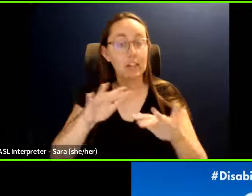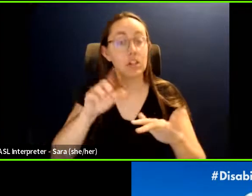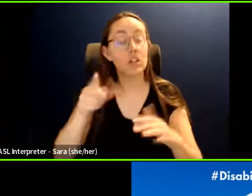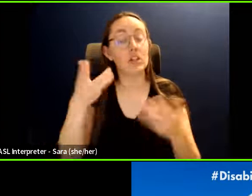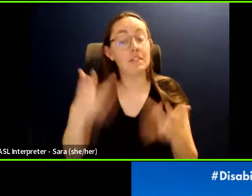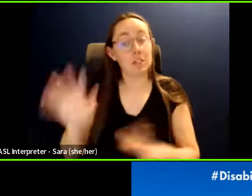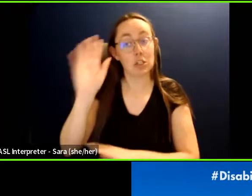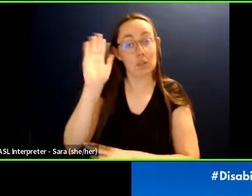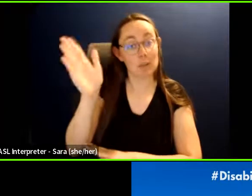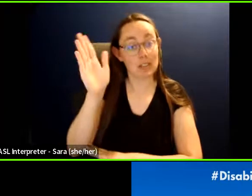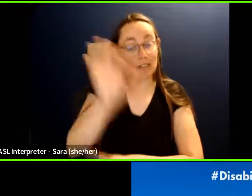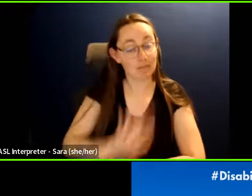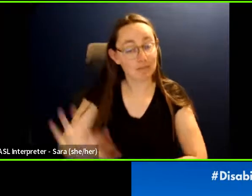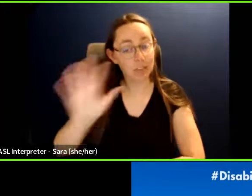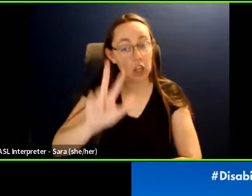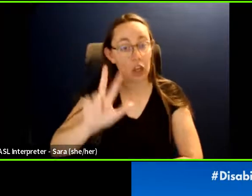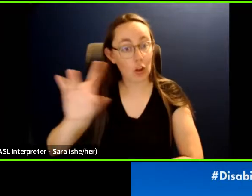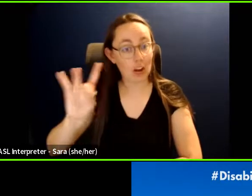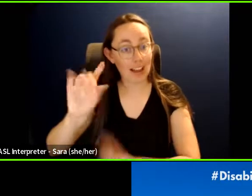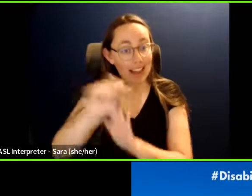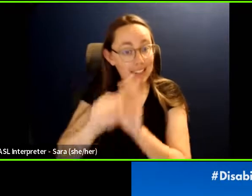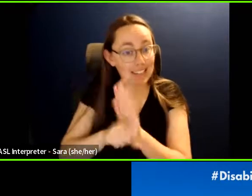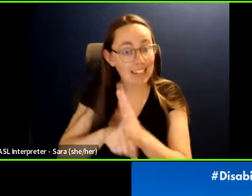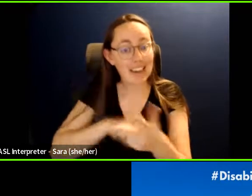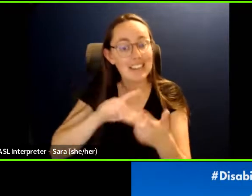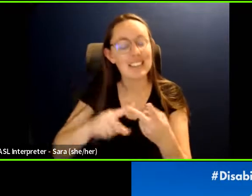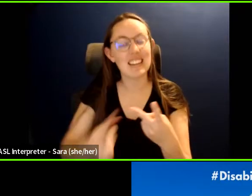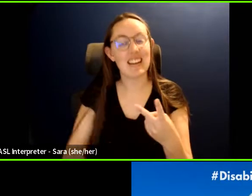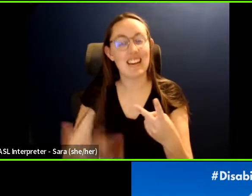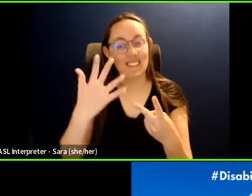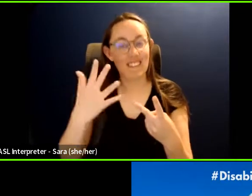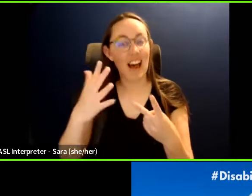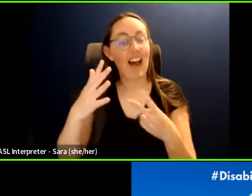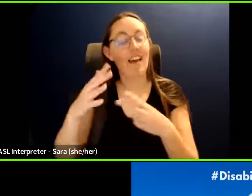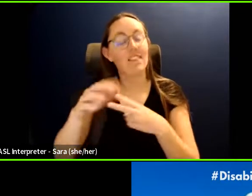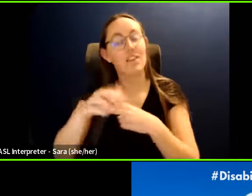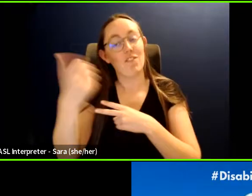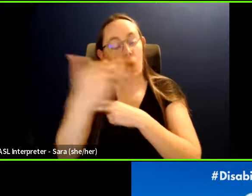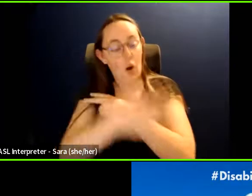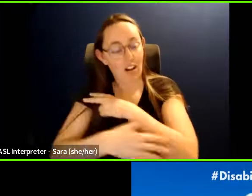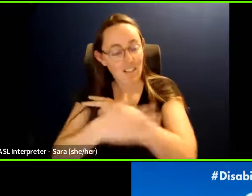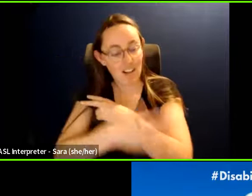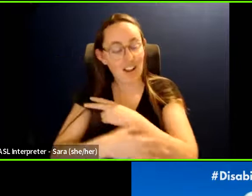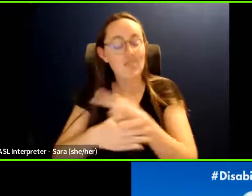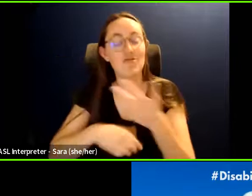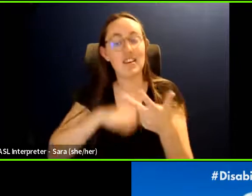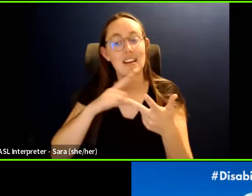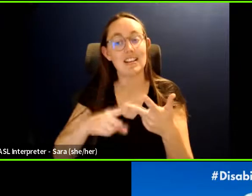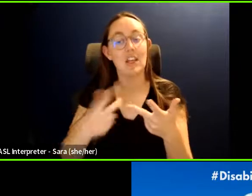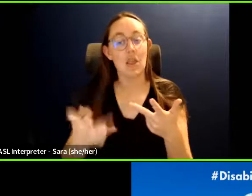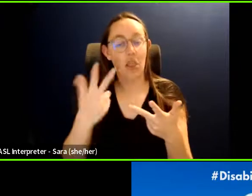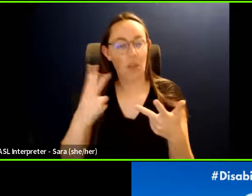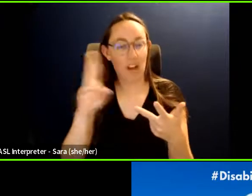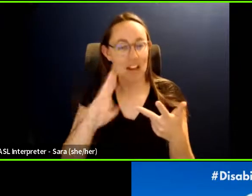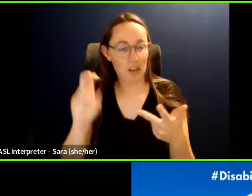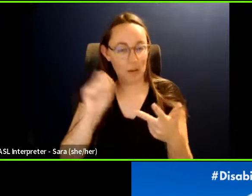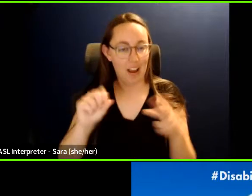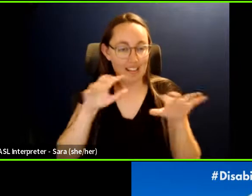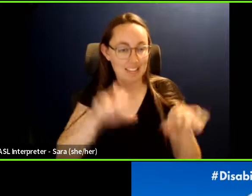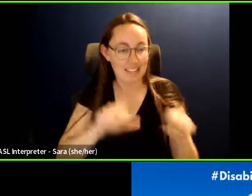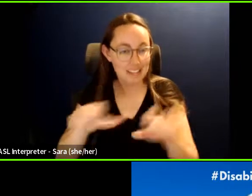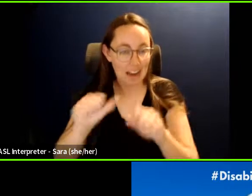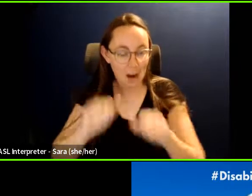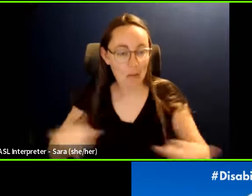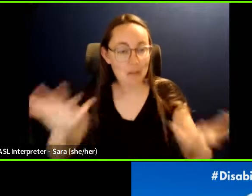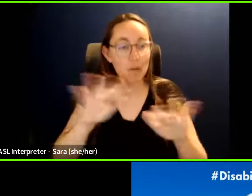states, 5 foreign countries, and 3 U.S. territories, and authored 22 publications, including her most